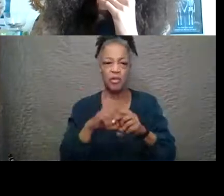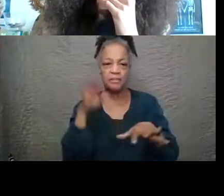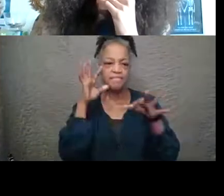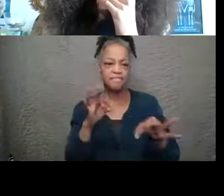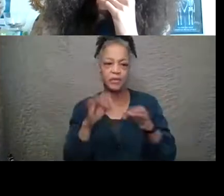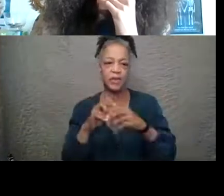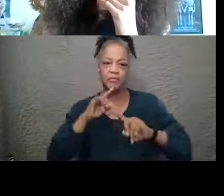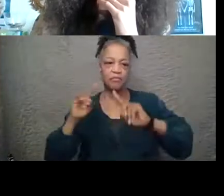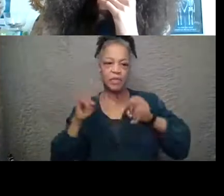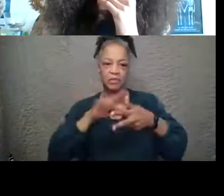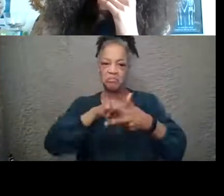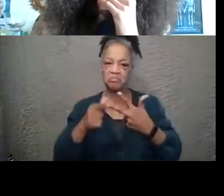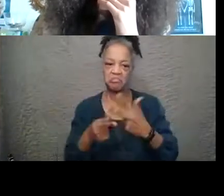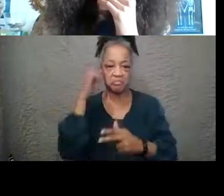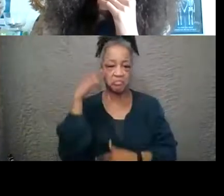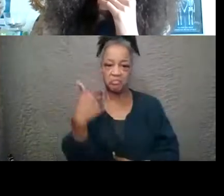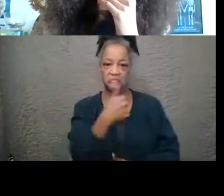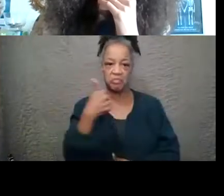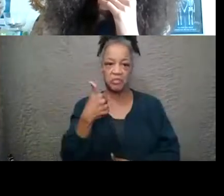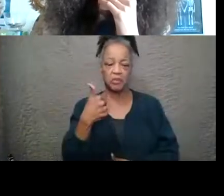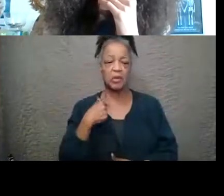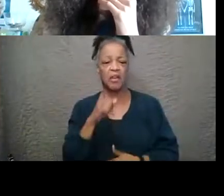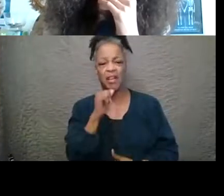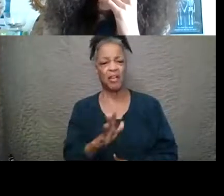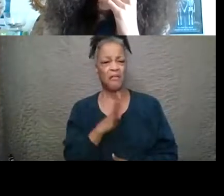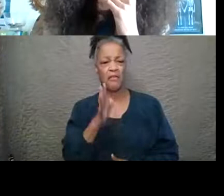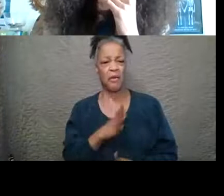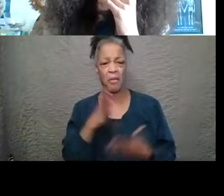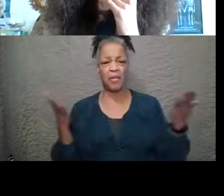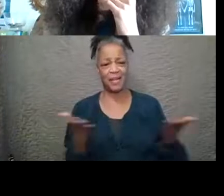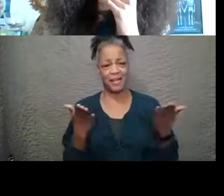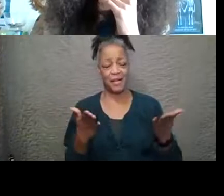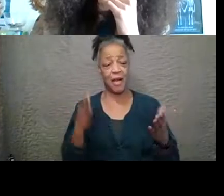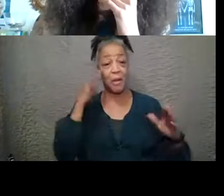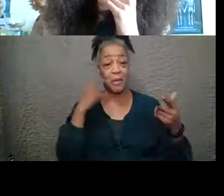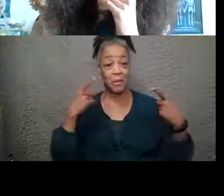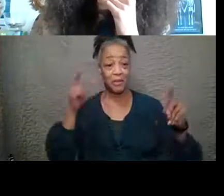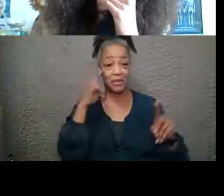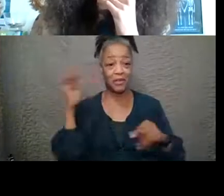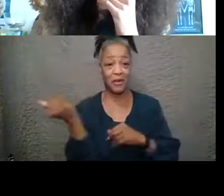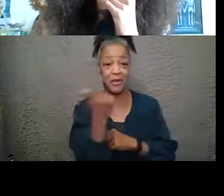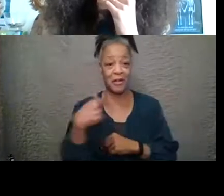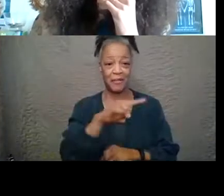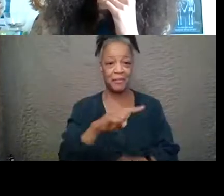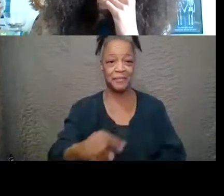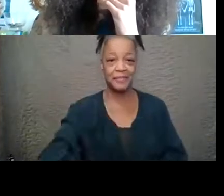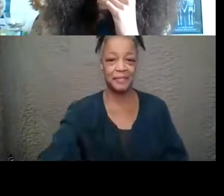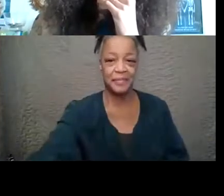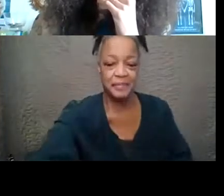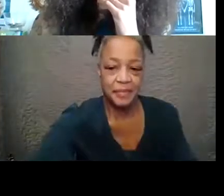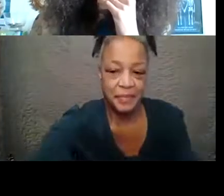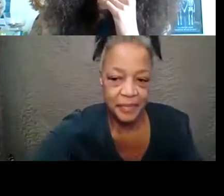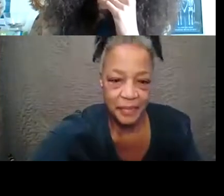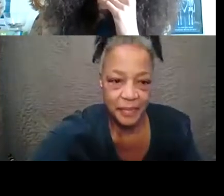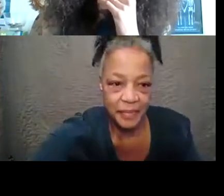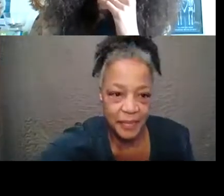like. We are pretty informal over here. I hope that works for everybody. So I want to start with